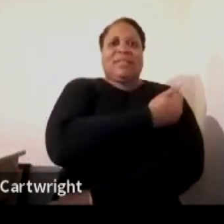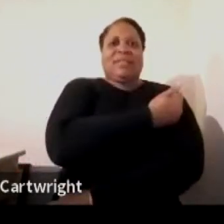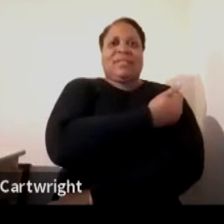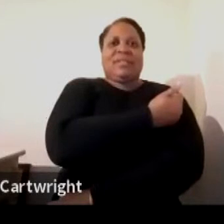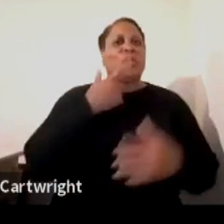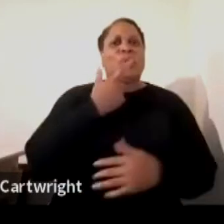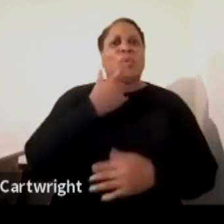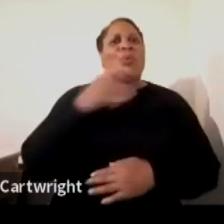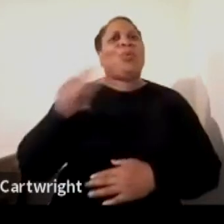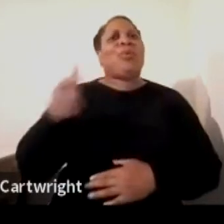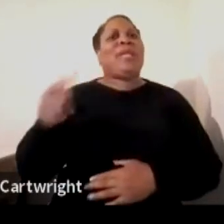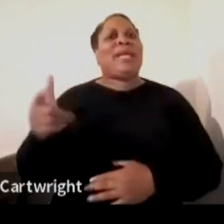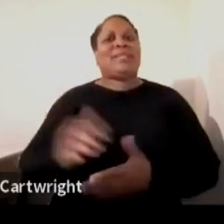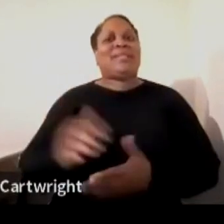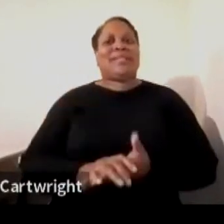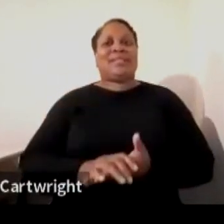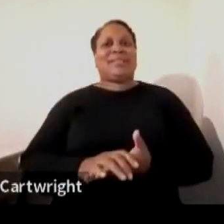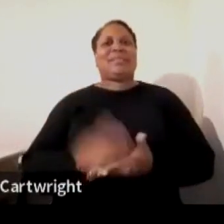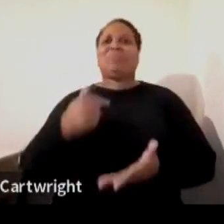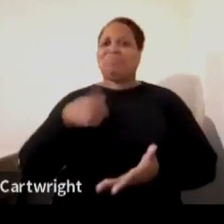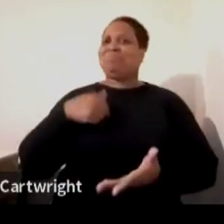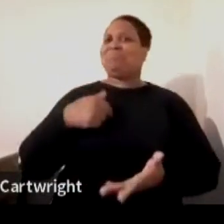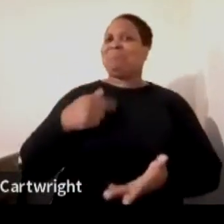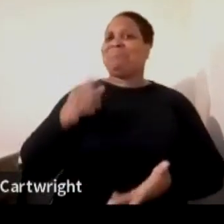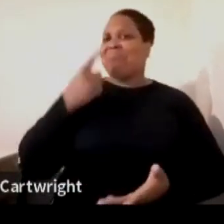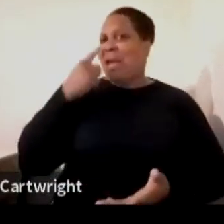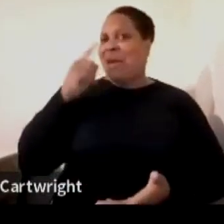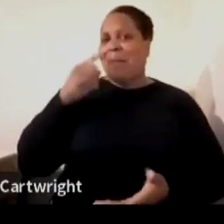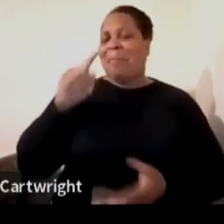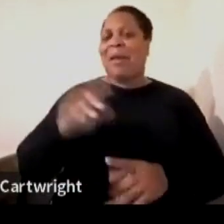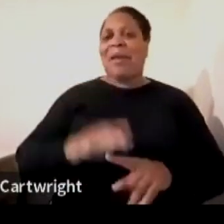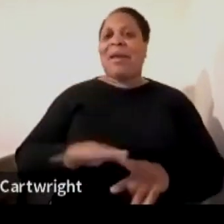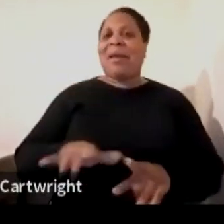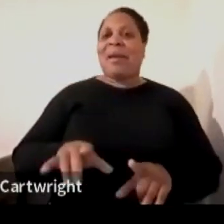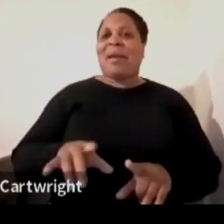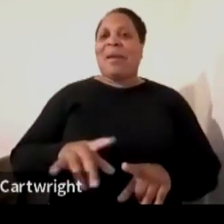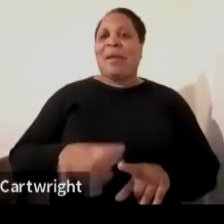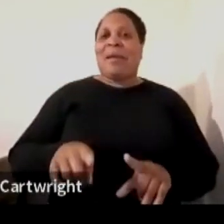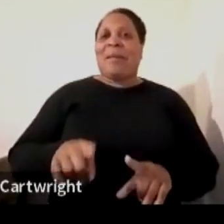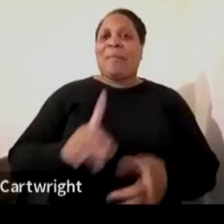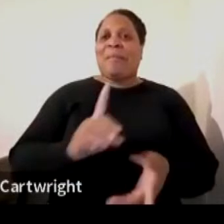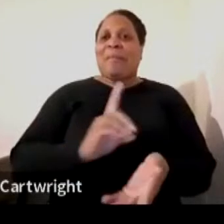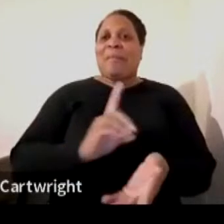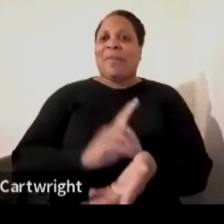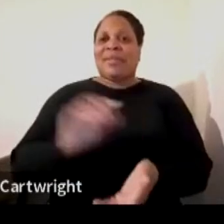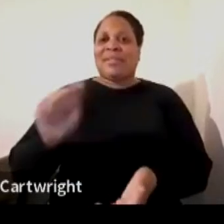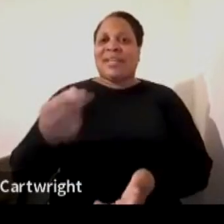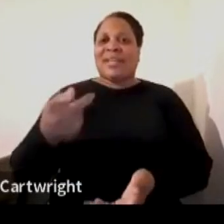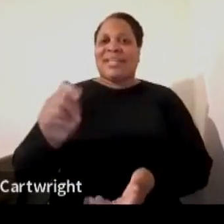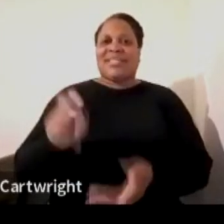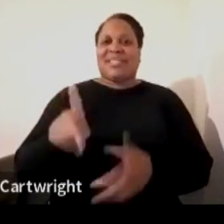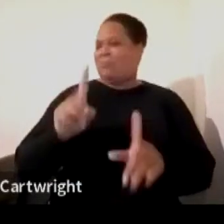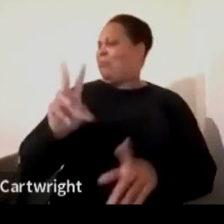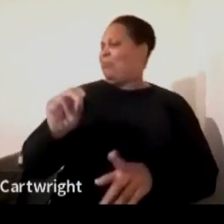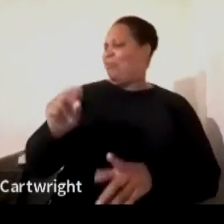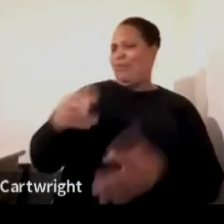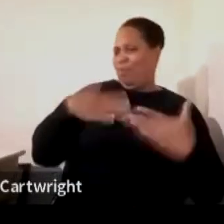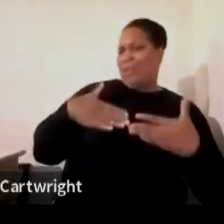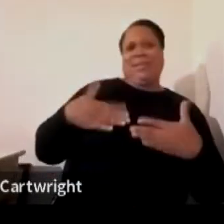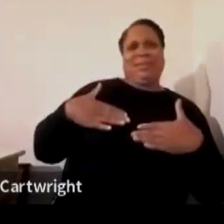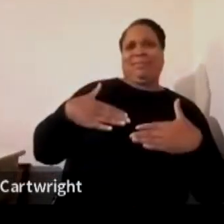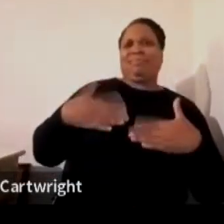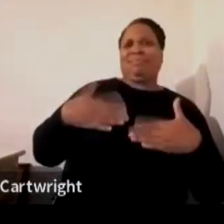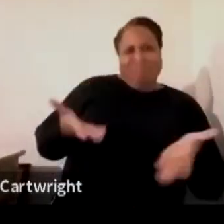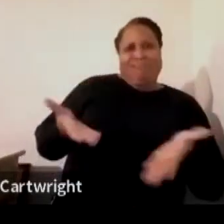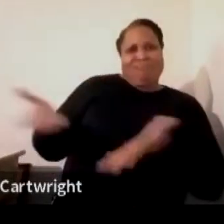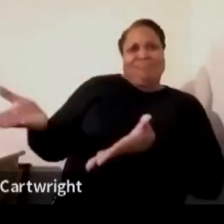next? I don't mind. Okay. I yield to Dr. Ashton. I'm happy to follow. No, please go ahead. All right, okay, thank